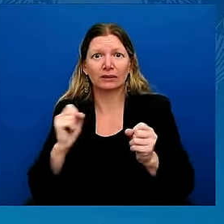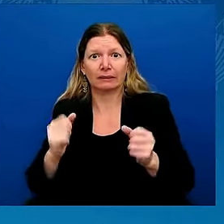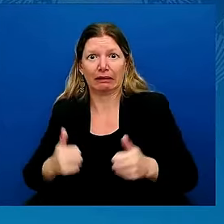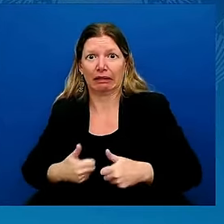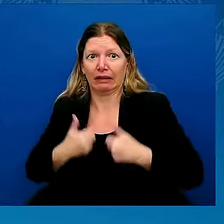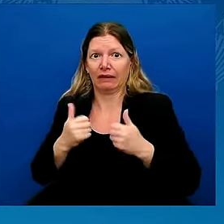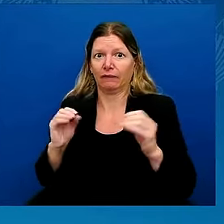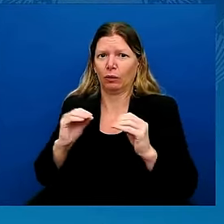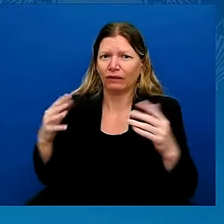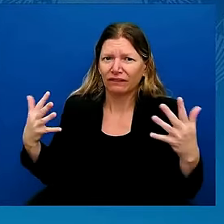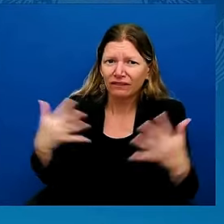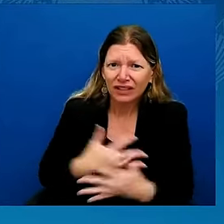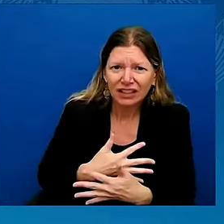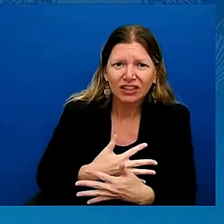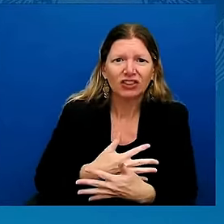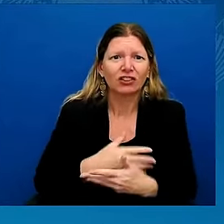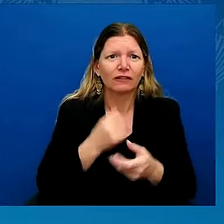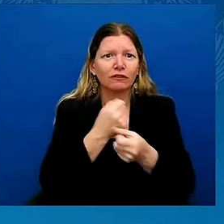body